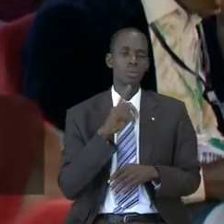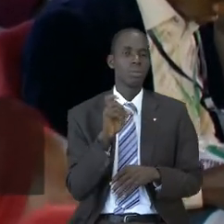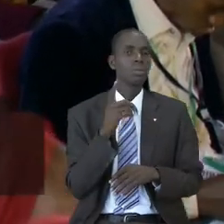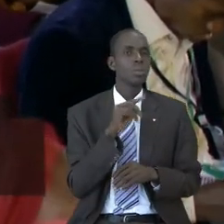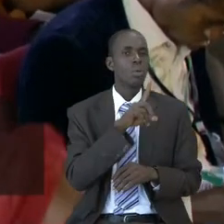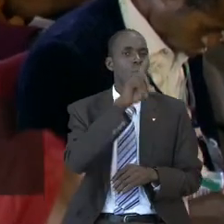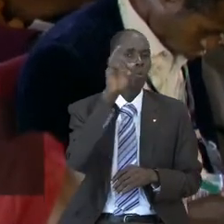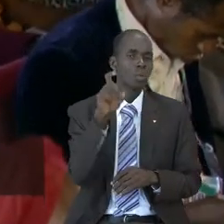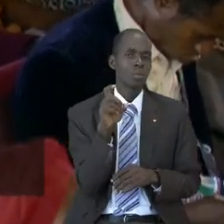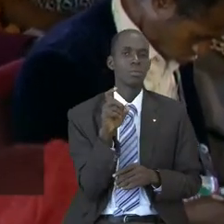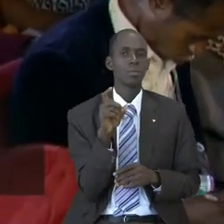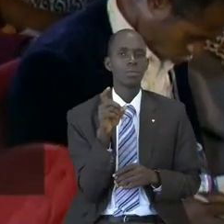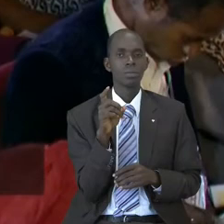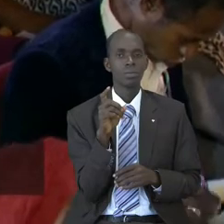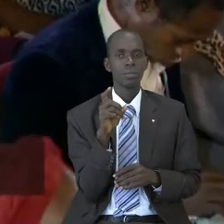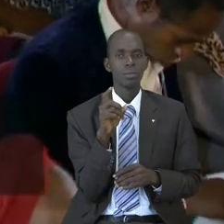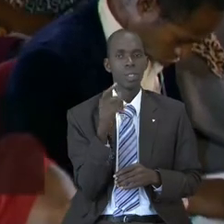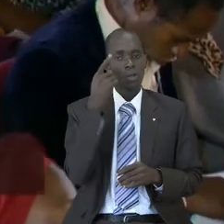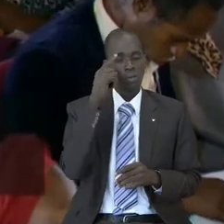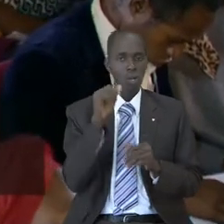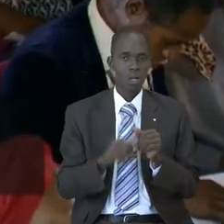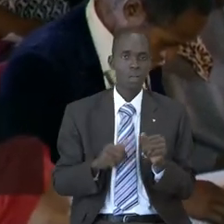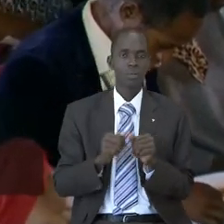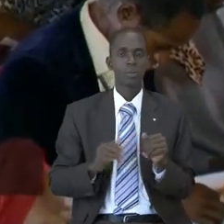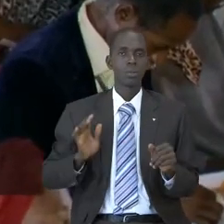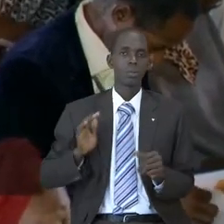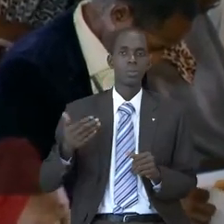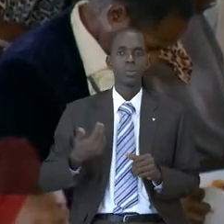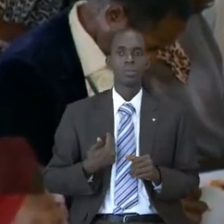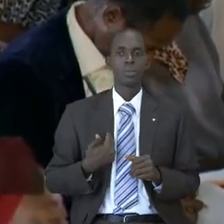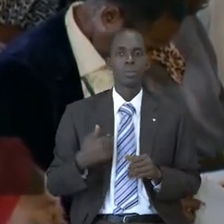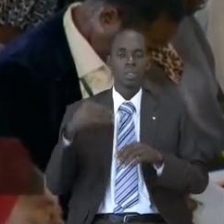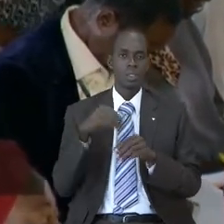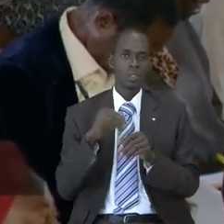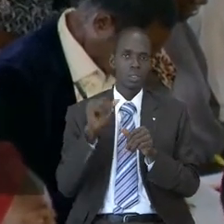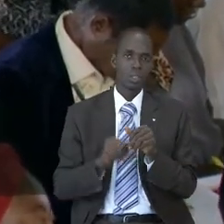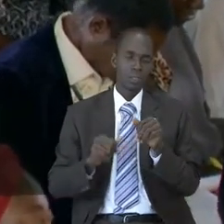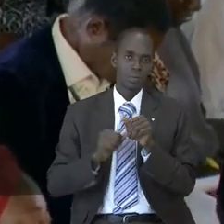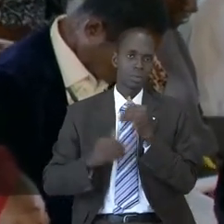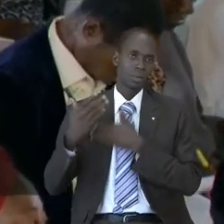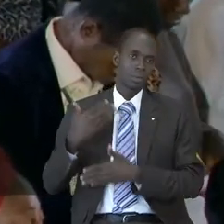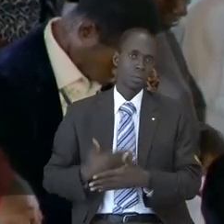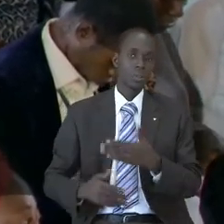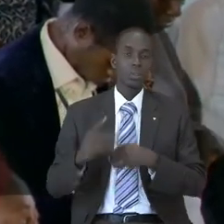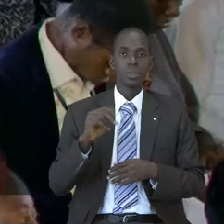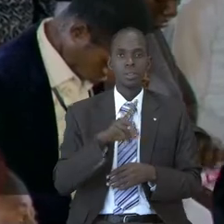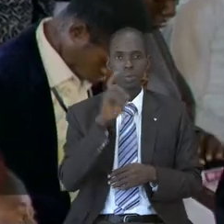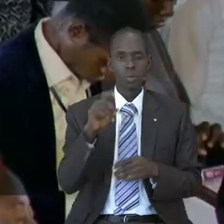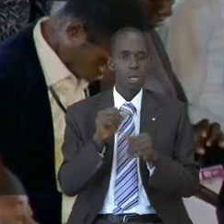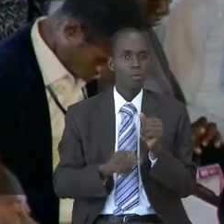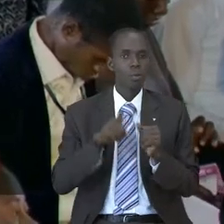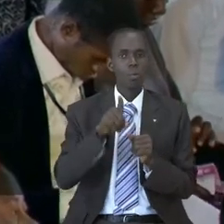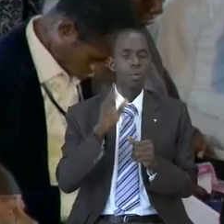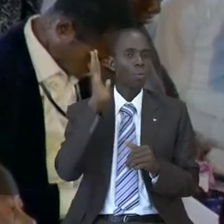question for every soul in every generation, the question everyone should